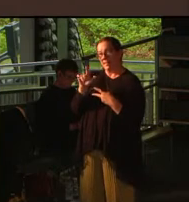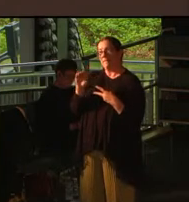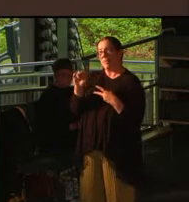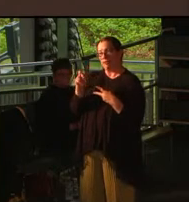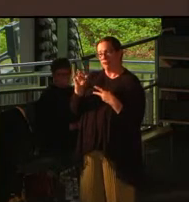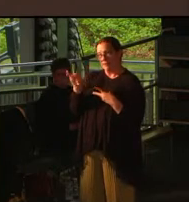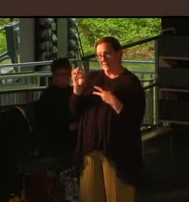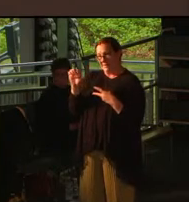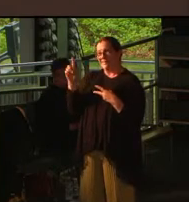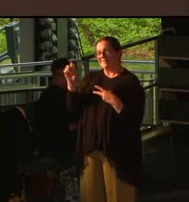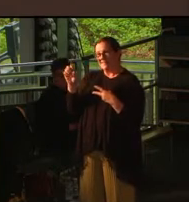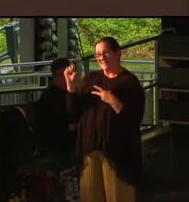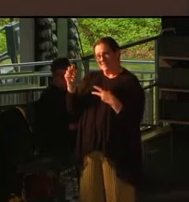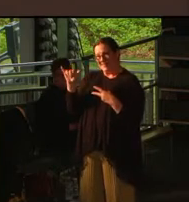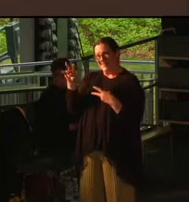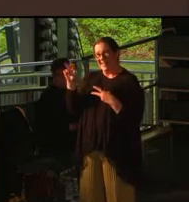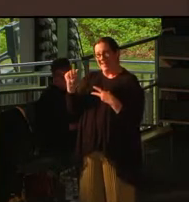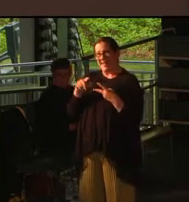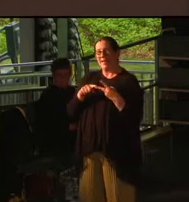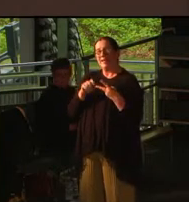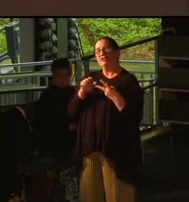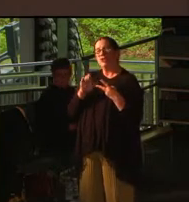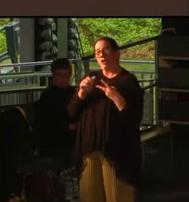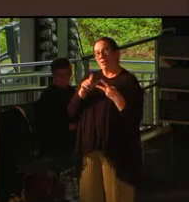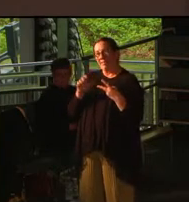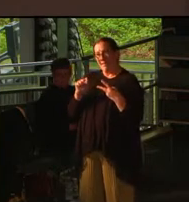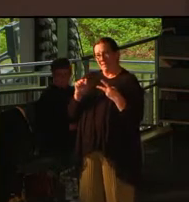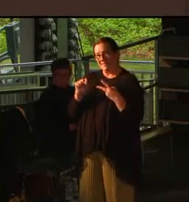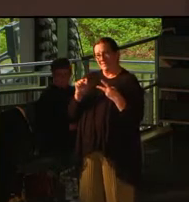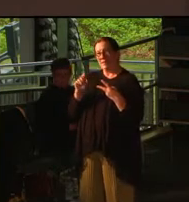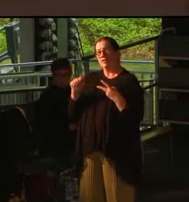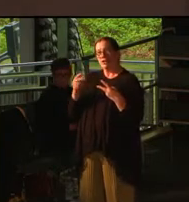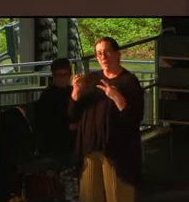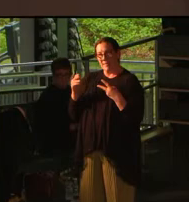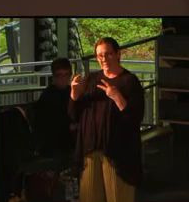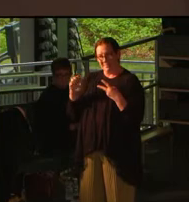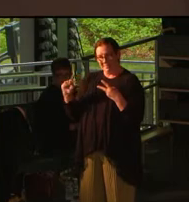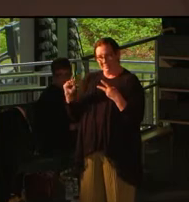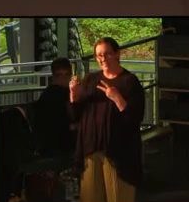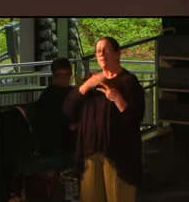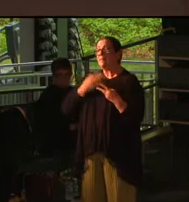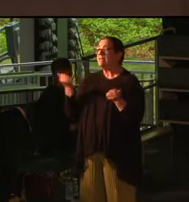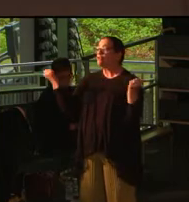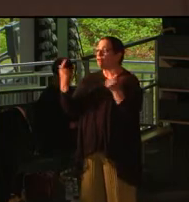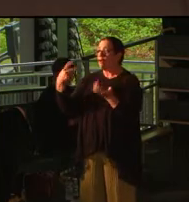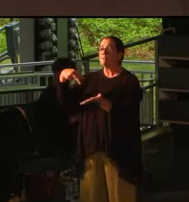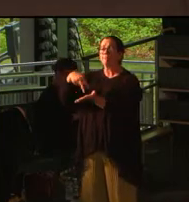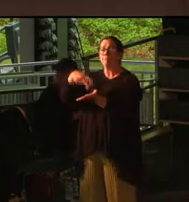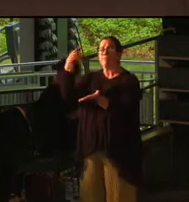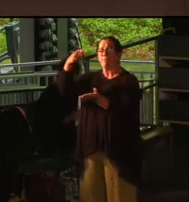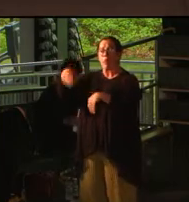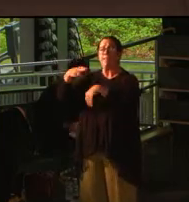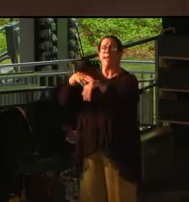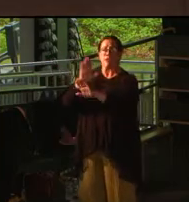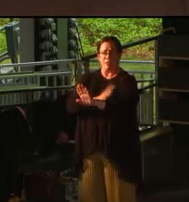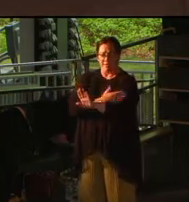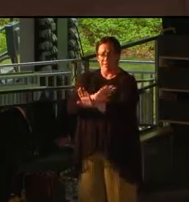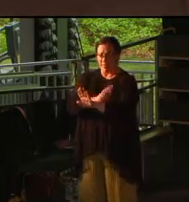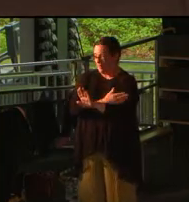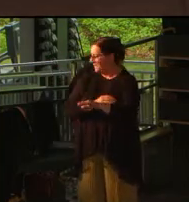Silva and Scarlett Thomas. Would everyone please rise for the national anthem?